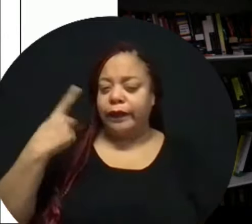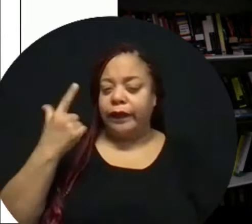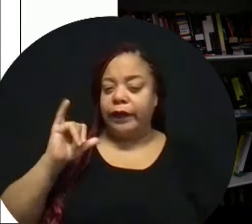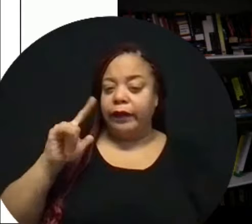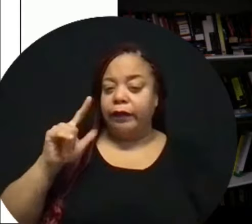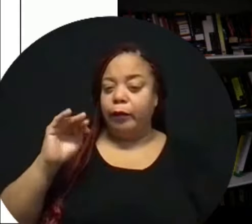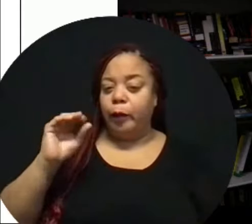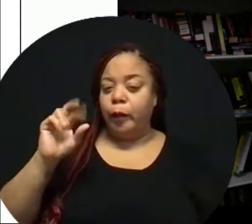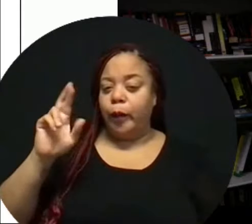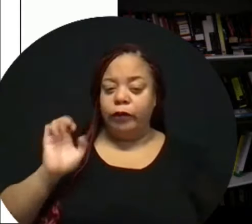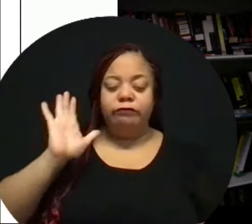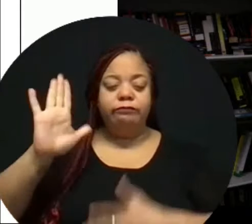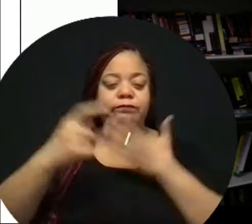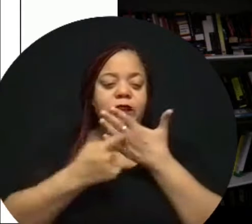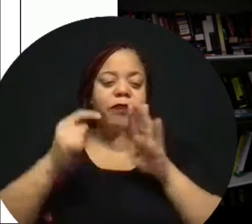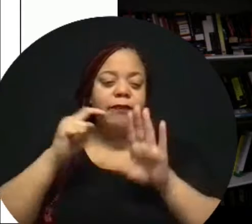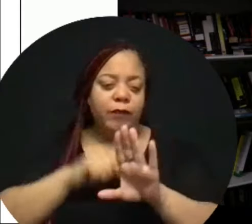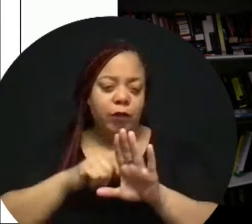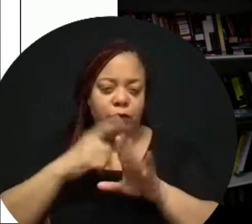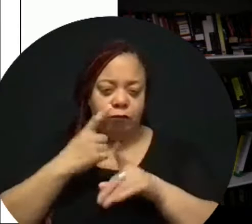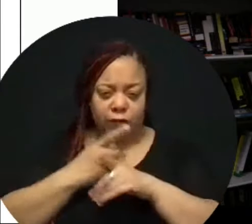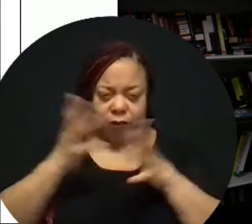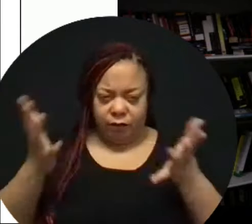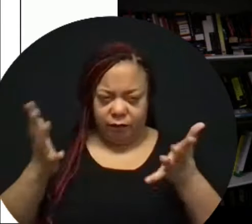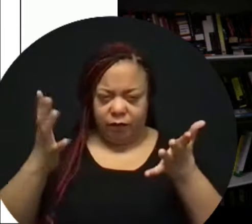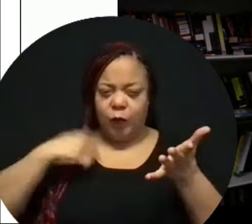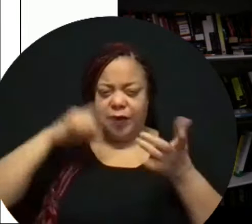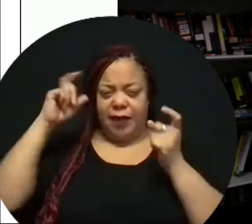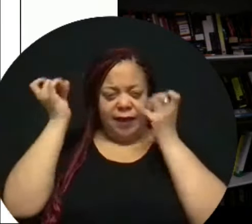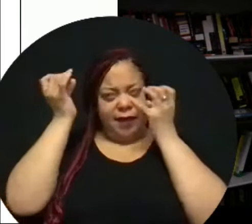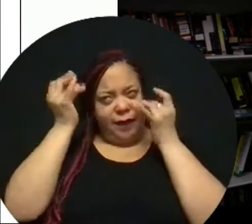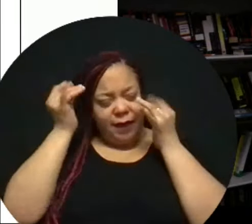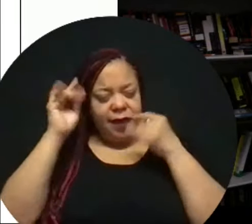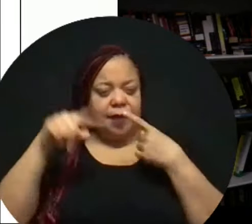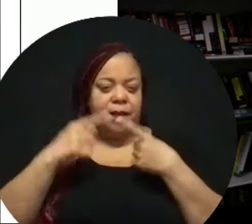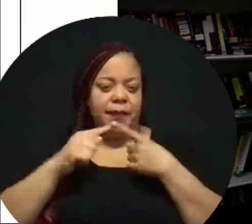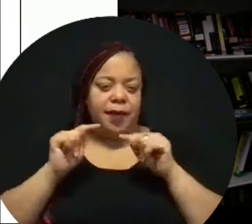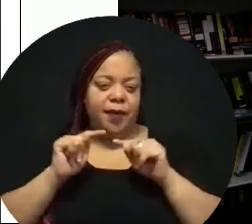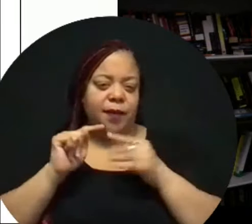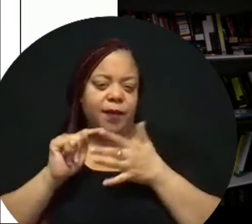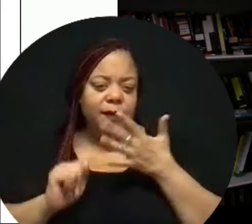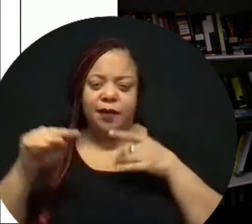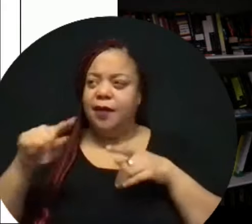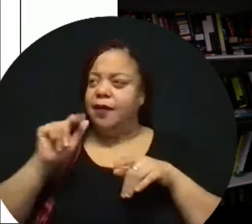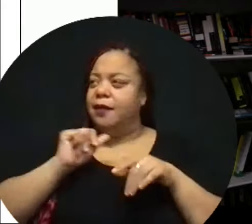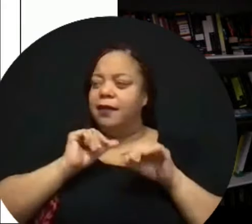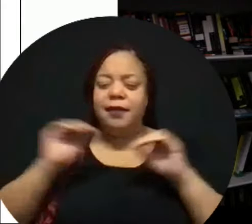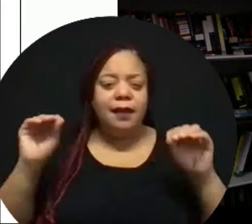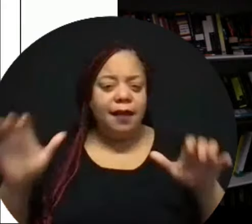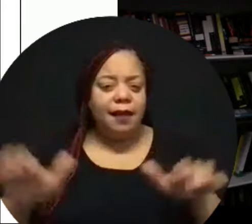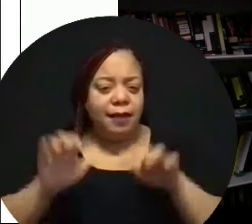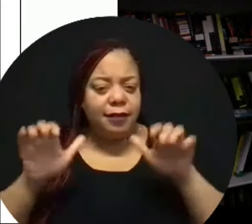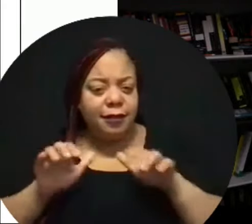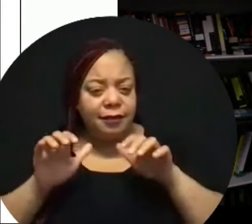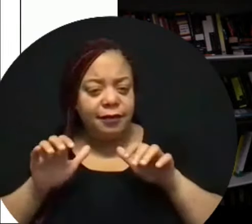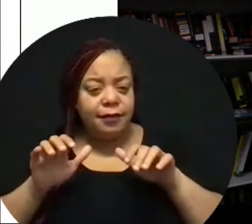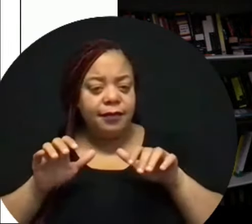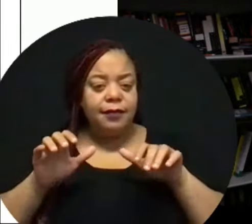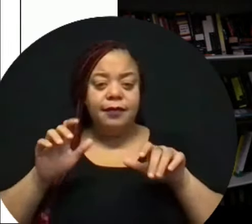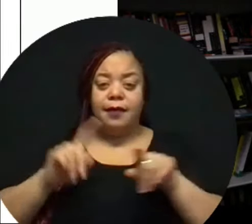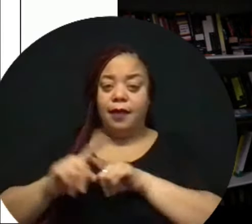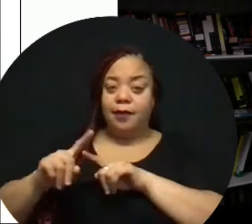in action as well in global solidarity. And I think about, for example,